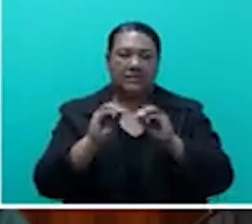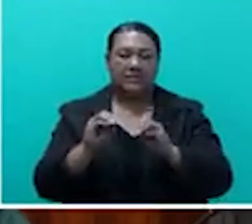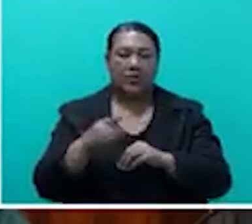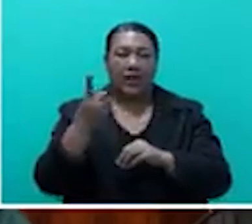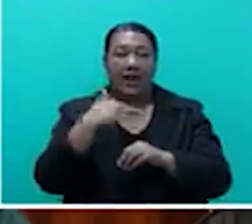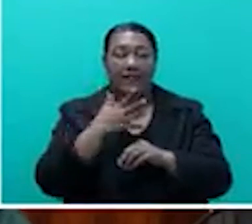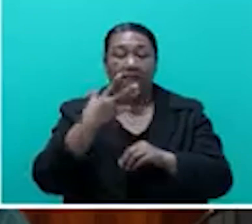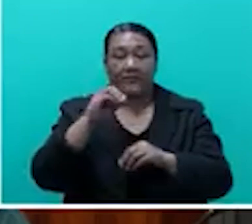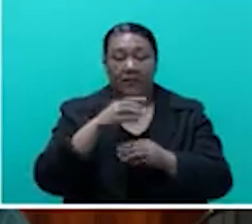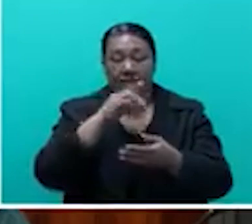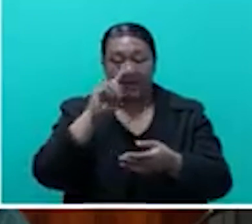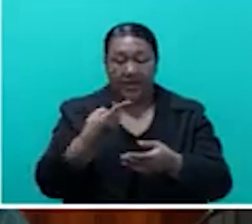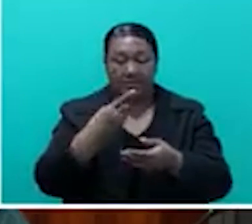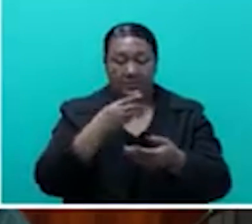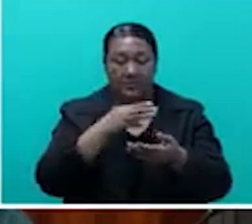is allocated to sponsor